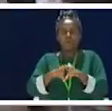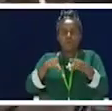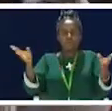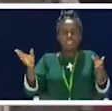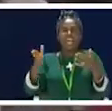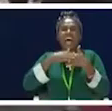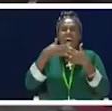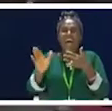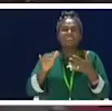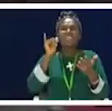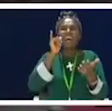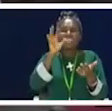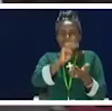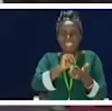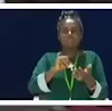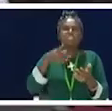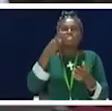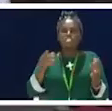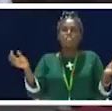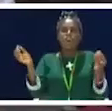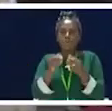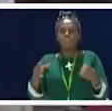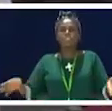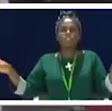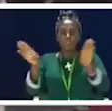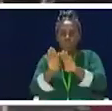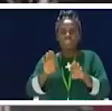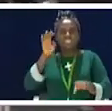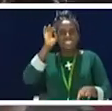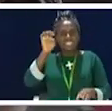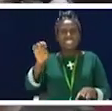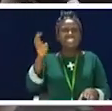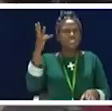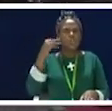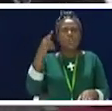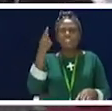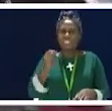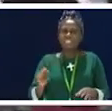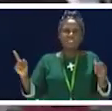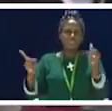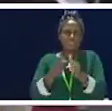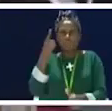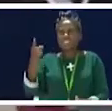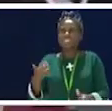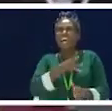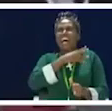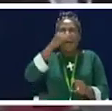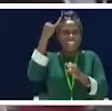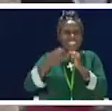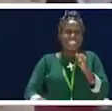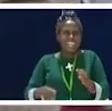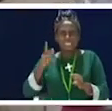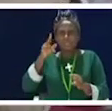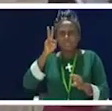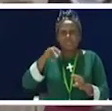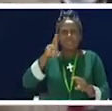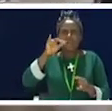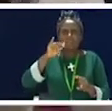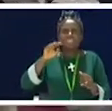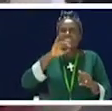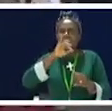closed. He was the first prime minister and the last prime minister in Egypt. I prophesy to